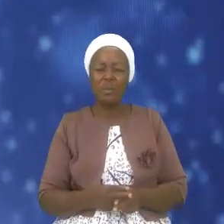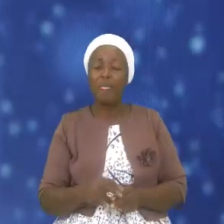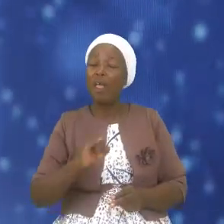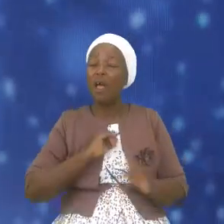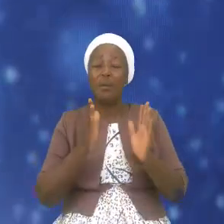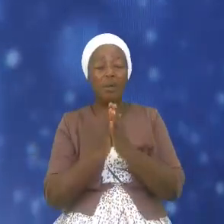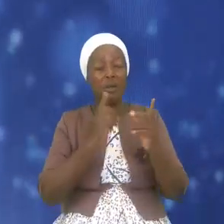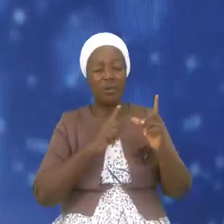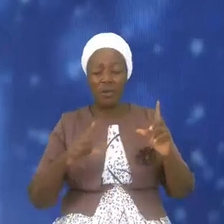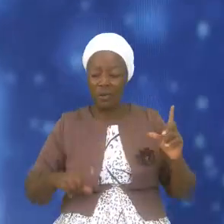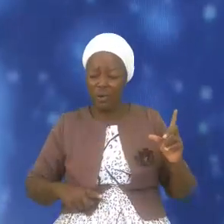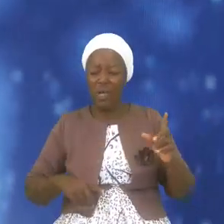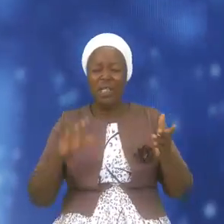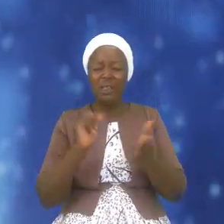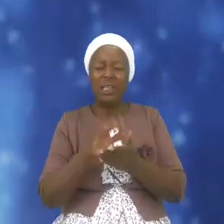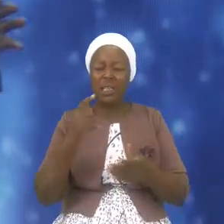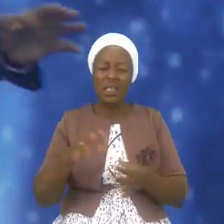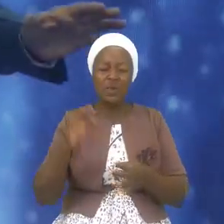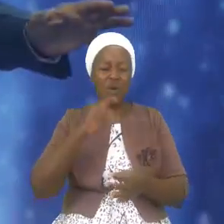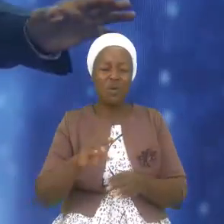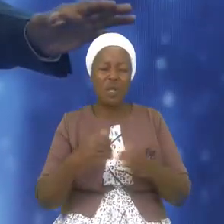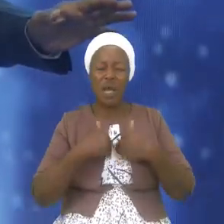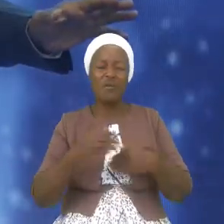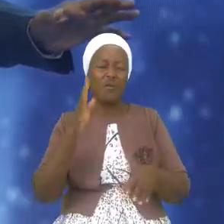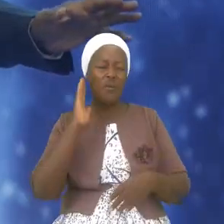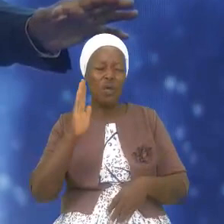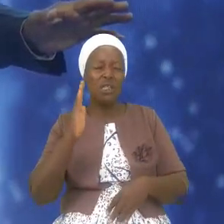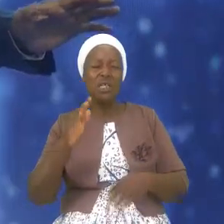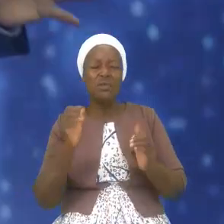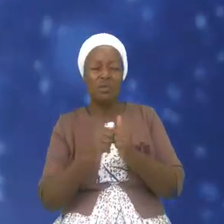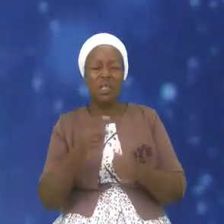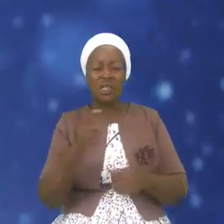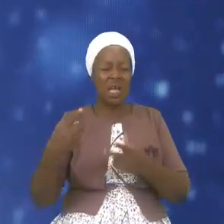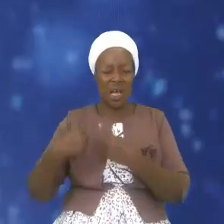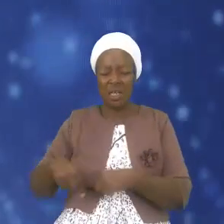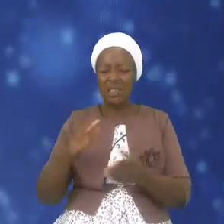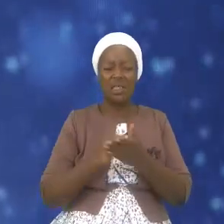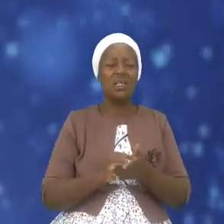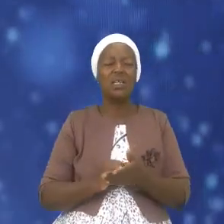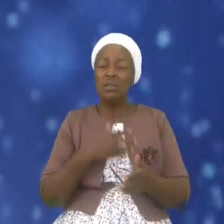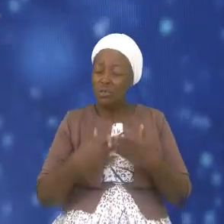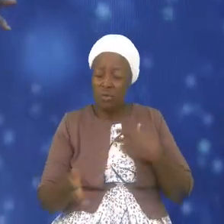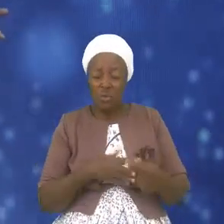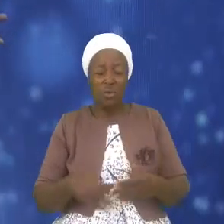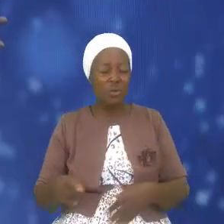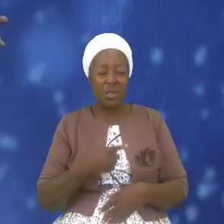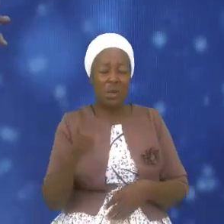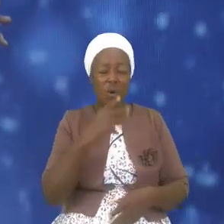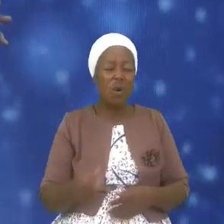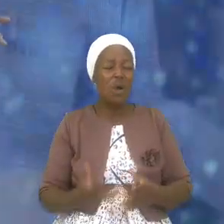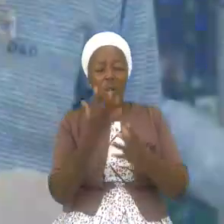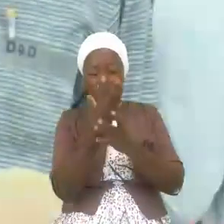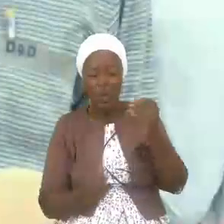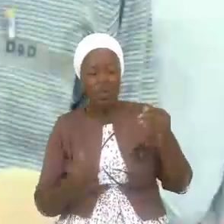their heart that although they were wanting before, Christ by